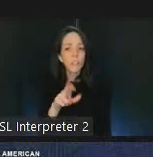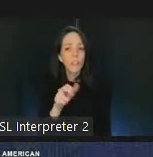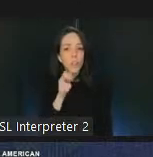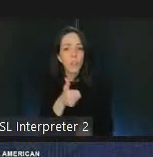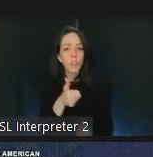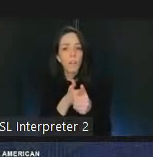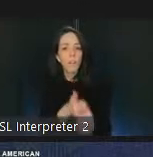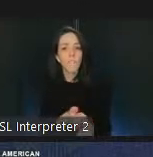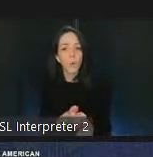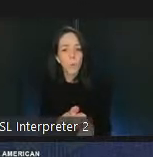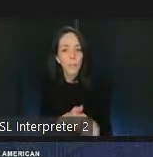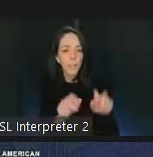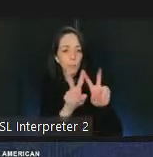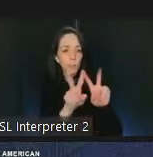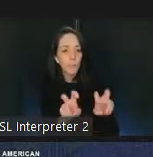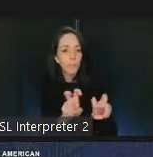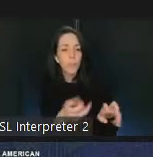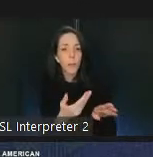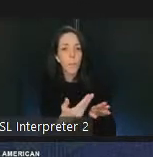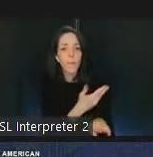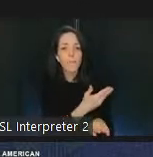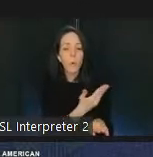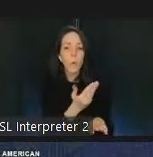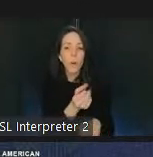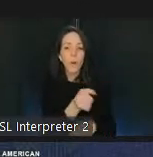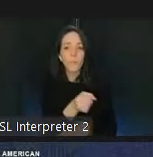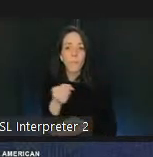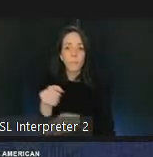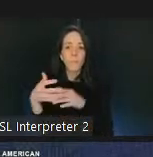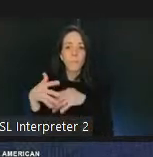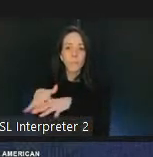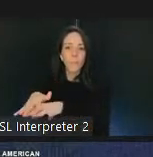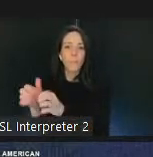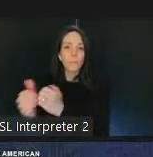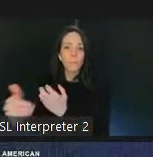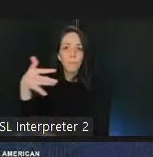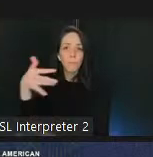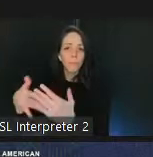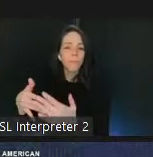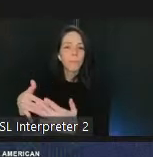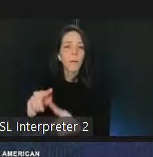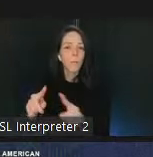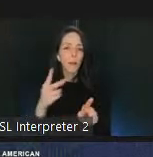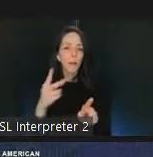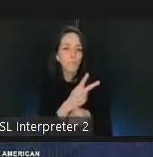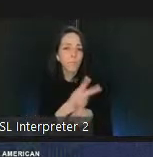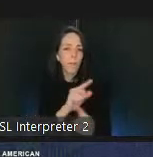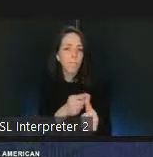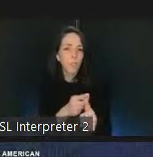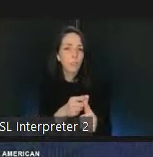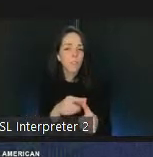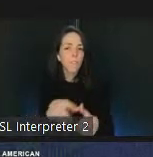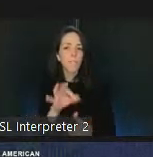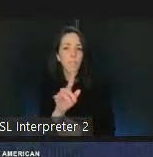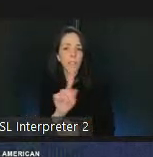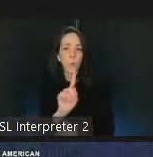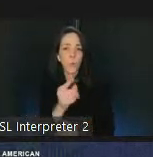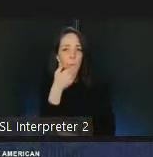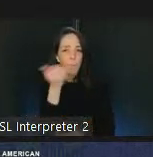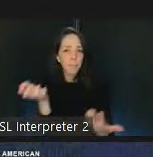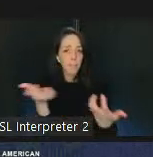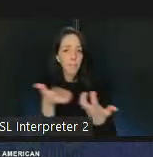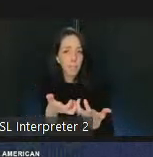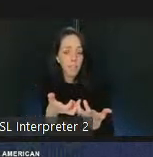general population. For the DA's office this year, they launched the only county-based bias and hate